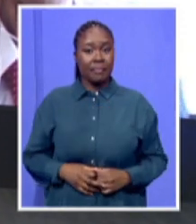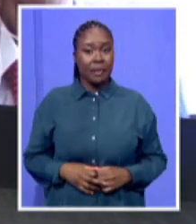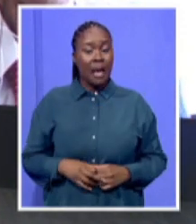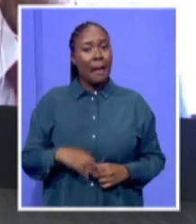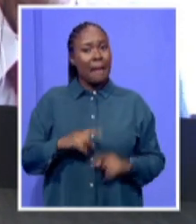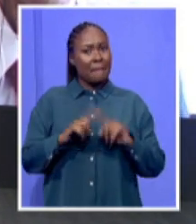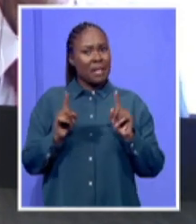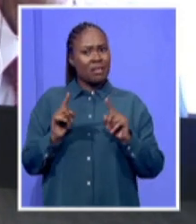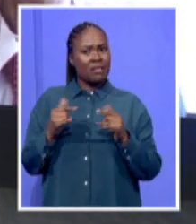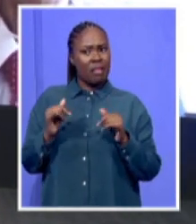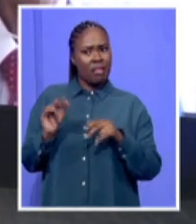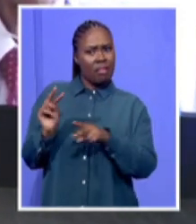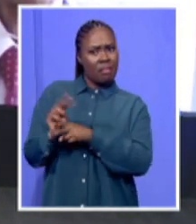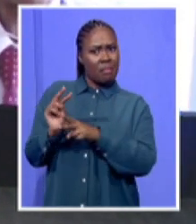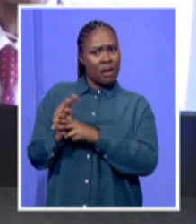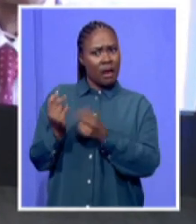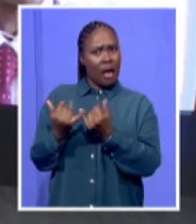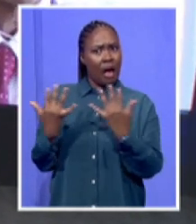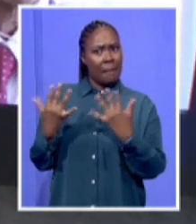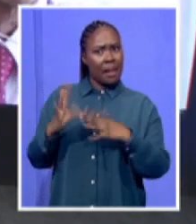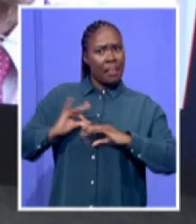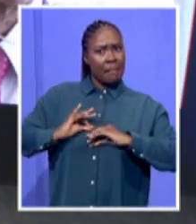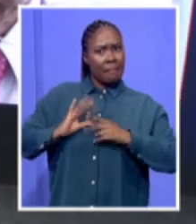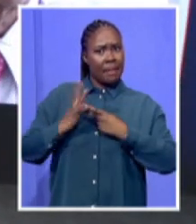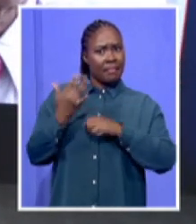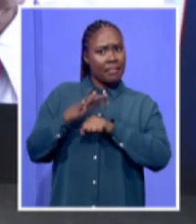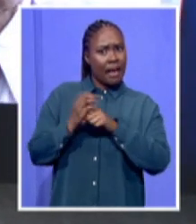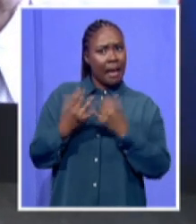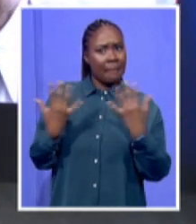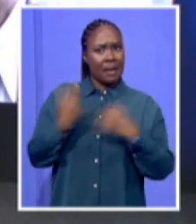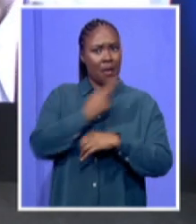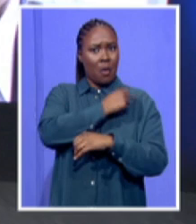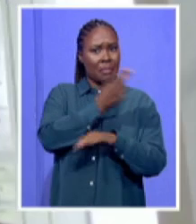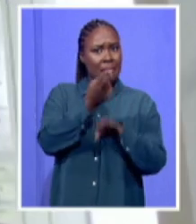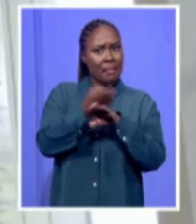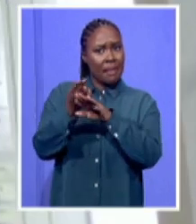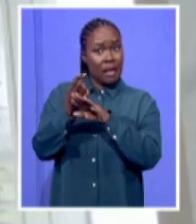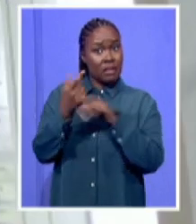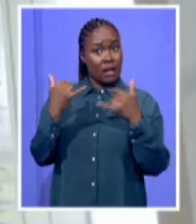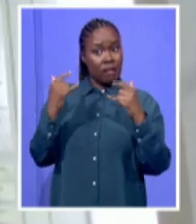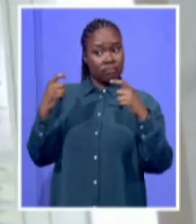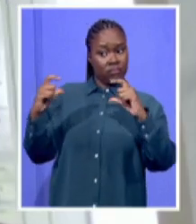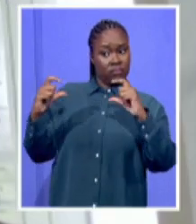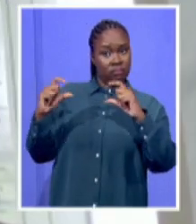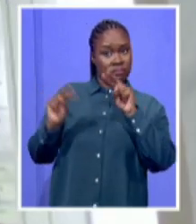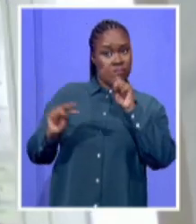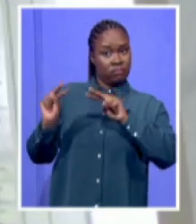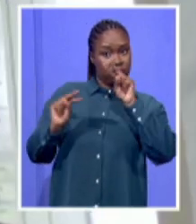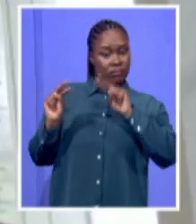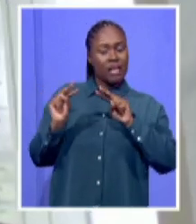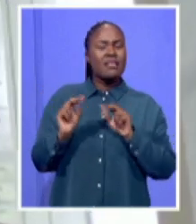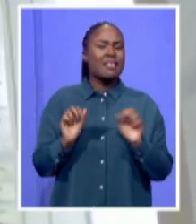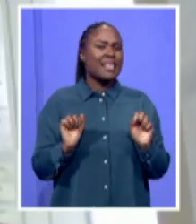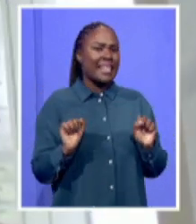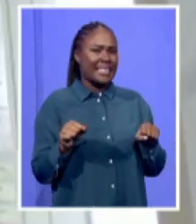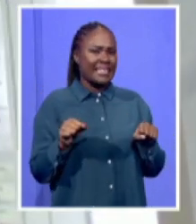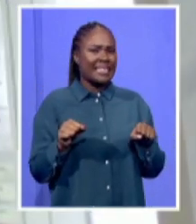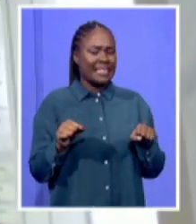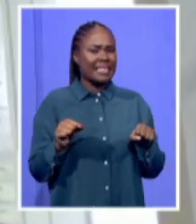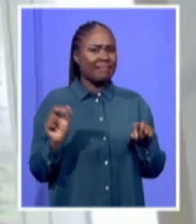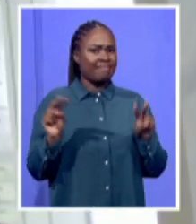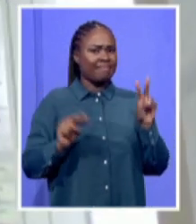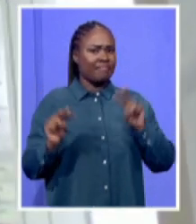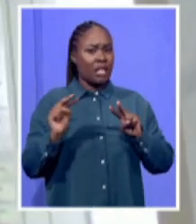monitoring COVID-19 developments in the country? Yes, very much so. So you can only test